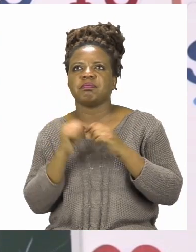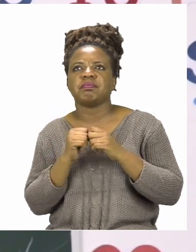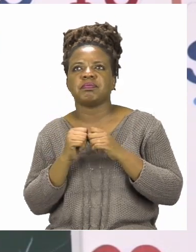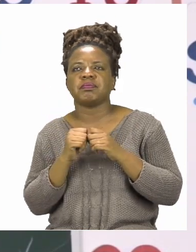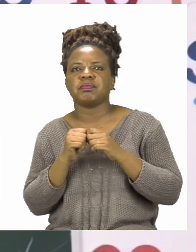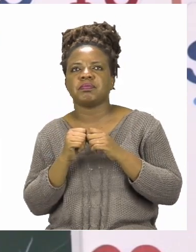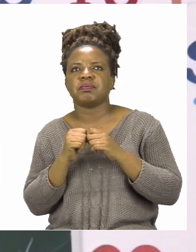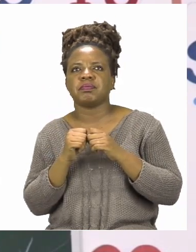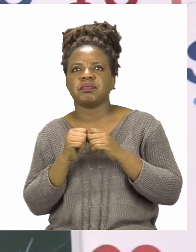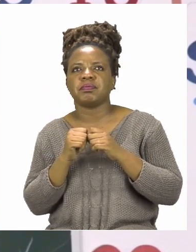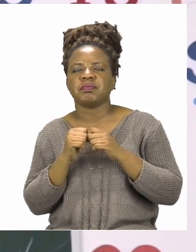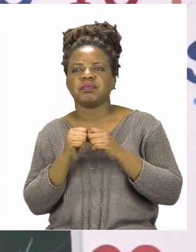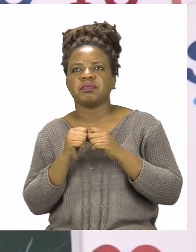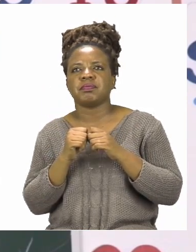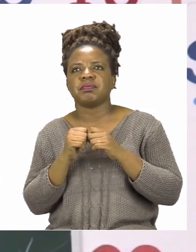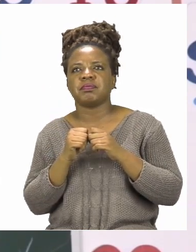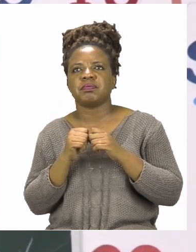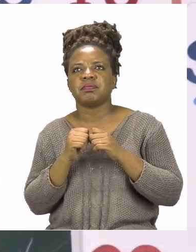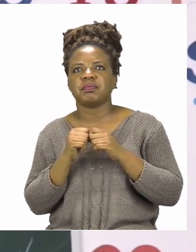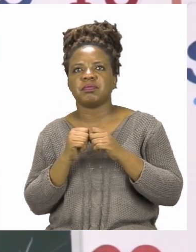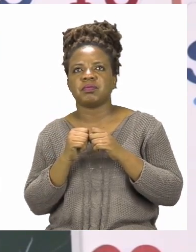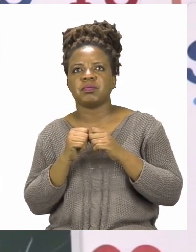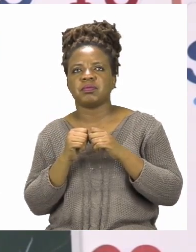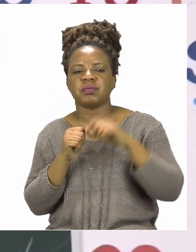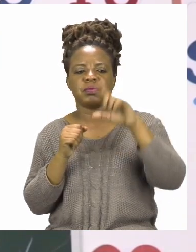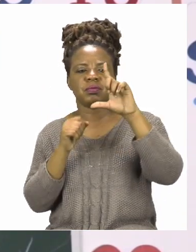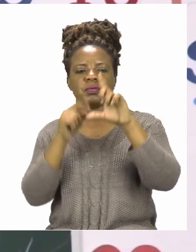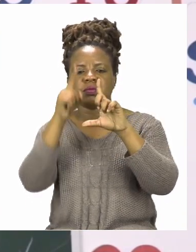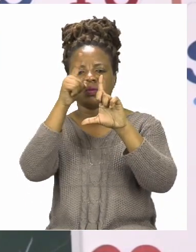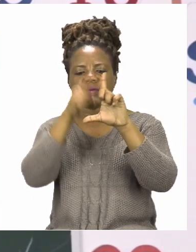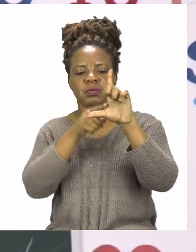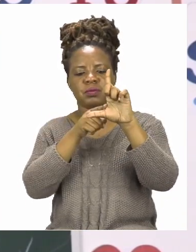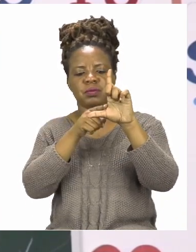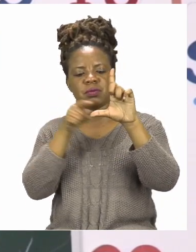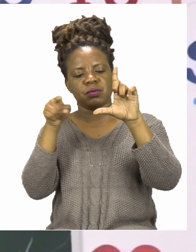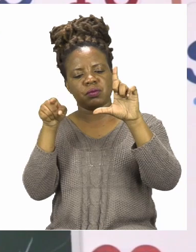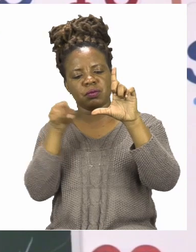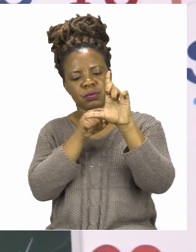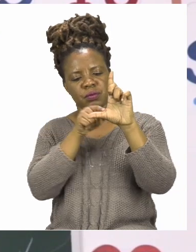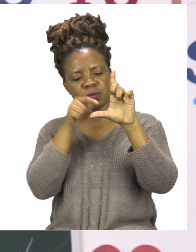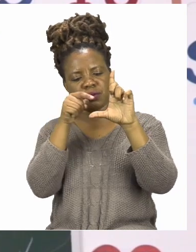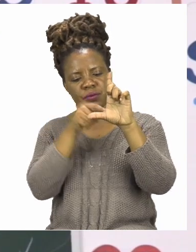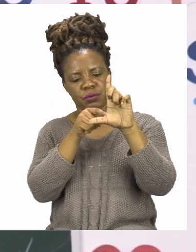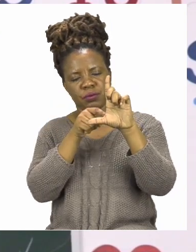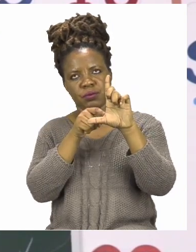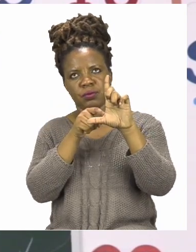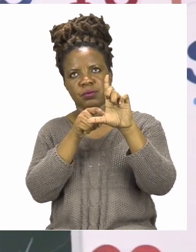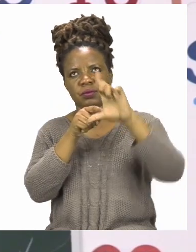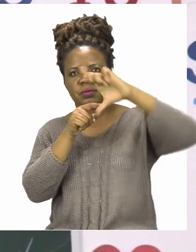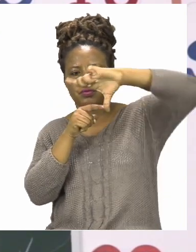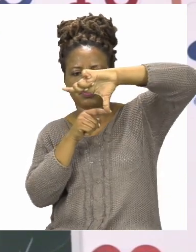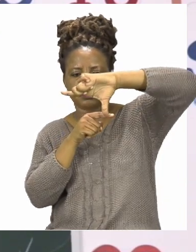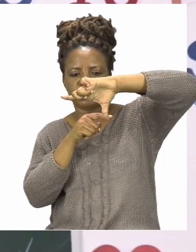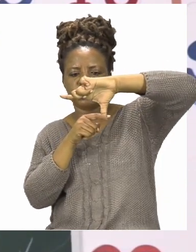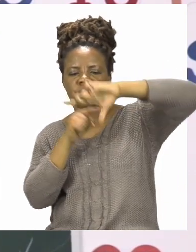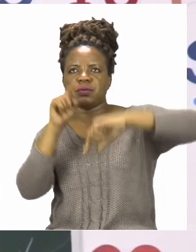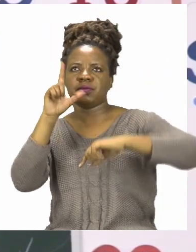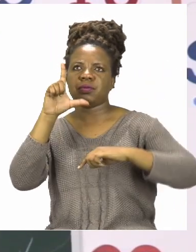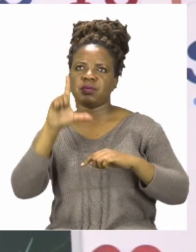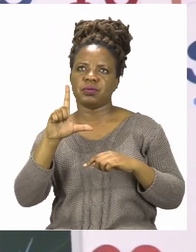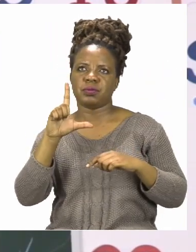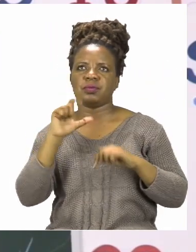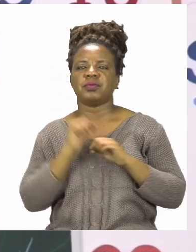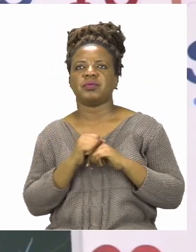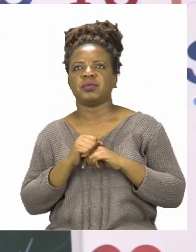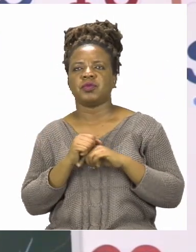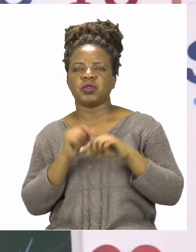So anything that meets a horizontal line with a vertical line is an angle. Any two lines that meet